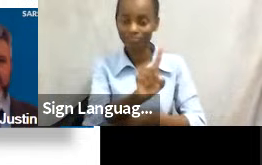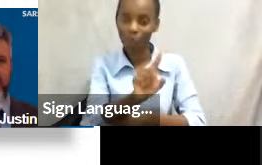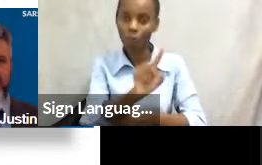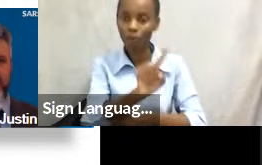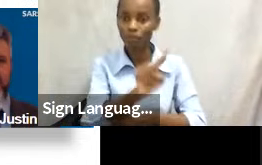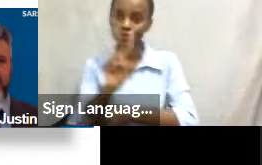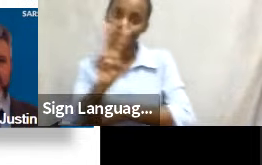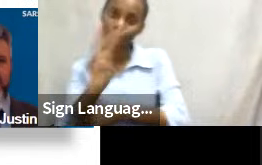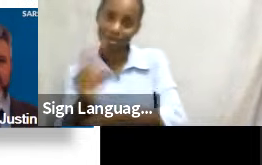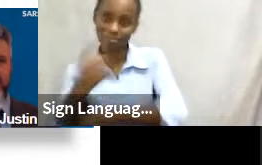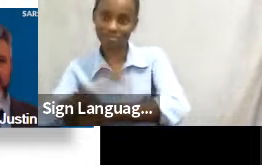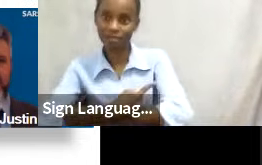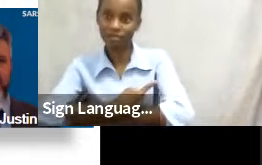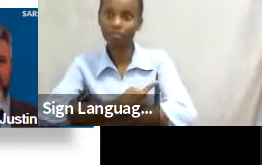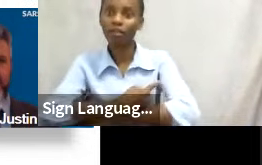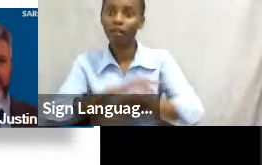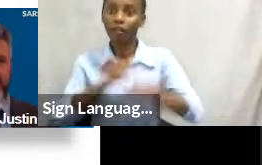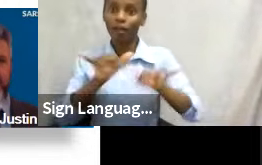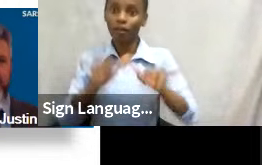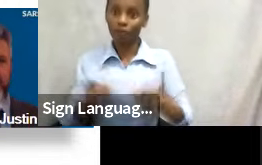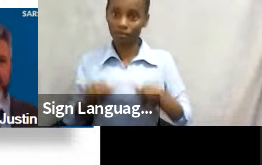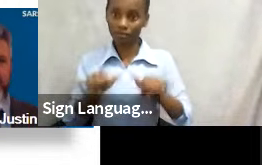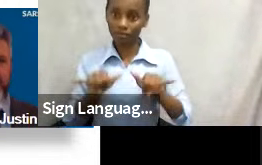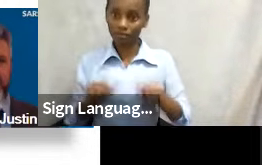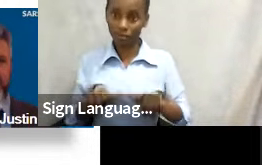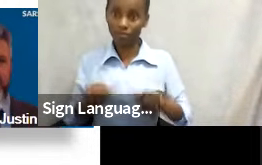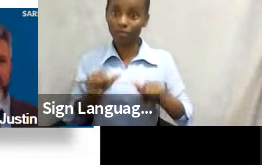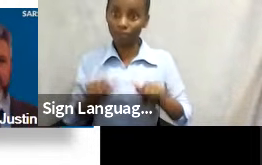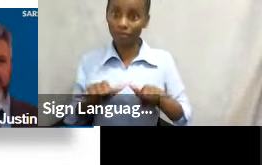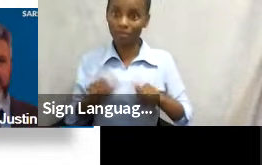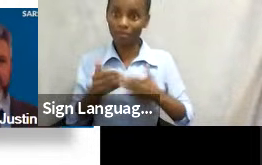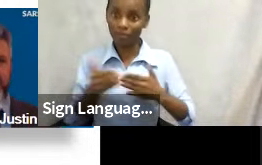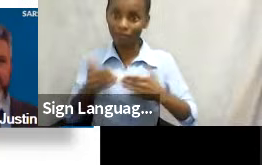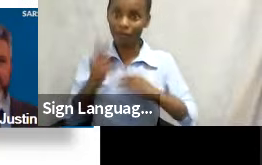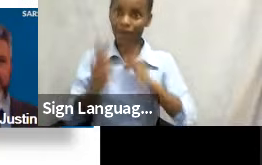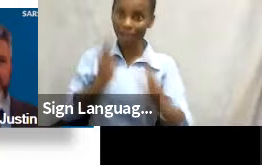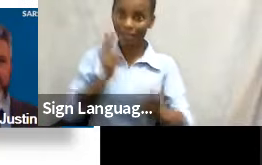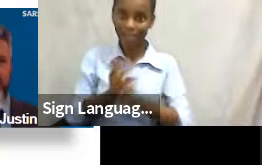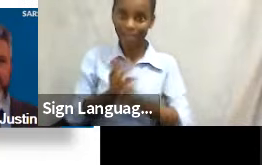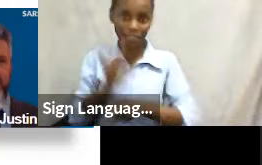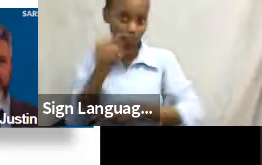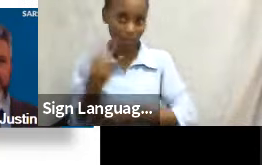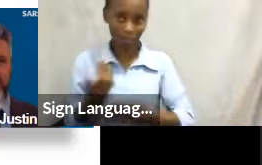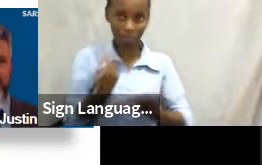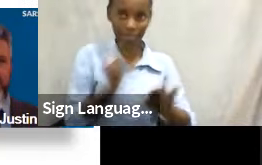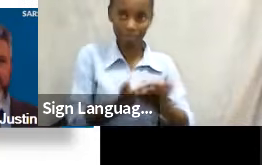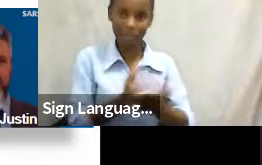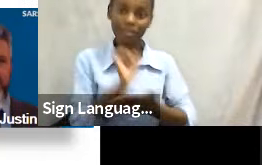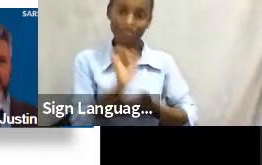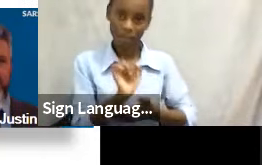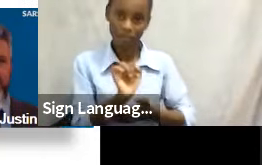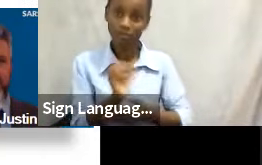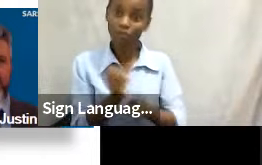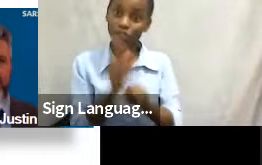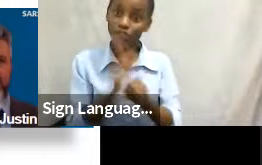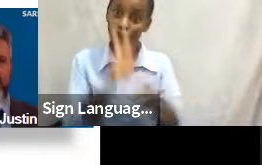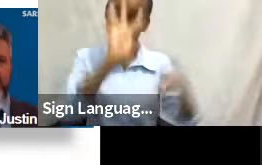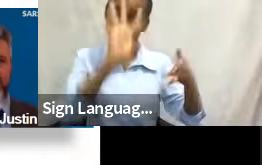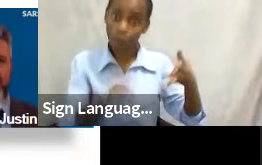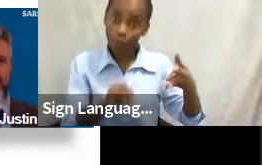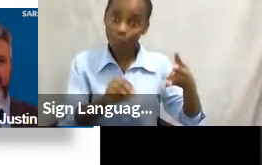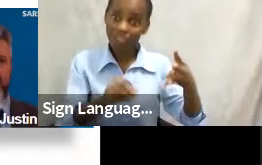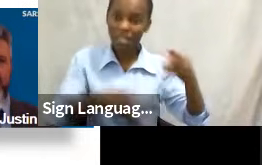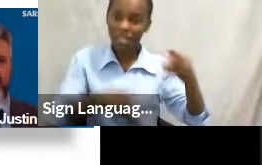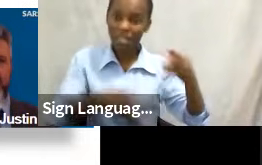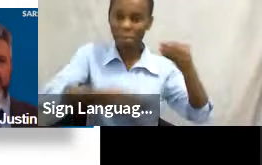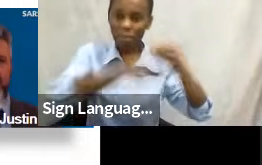was submitted. So please just take cognizance of that. Again, ladies and gents, we've highlighted the mandatory fields